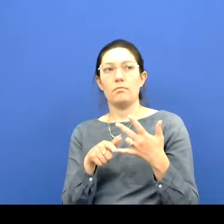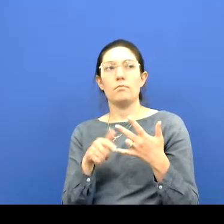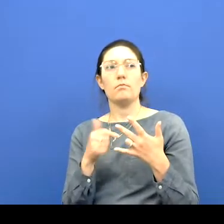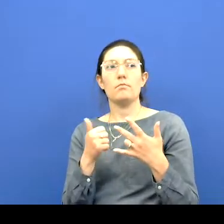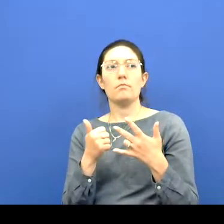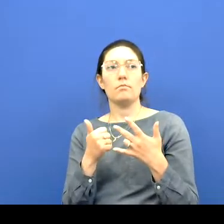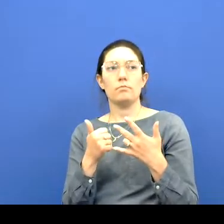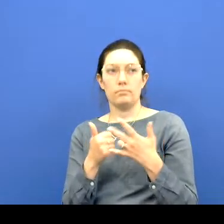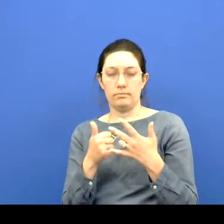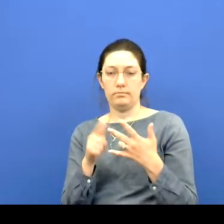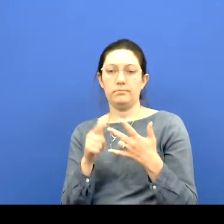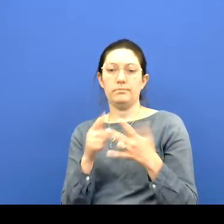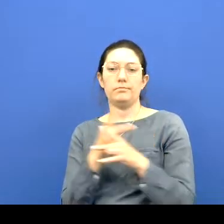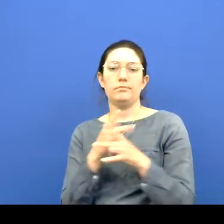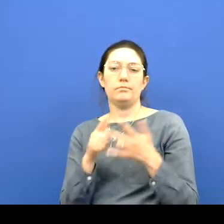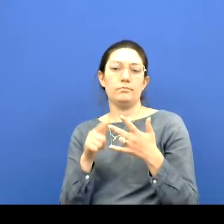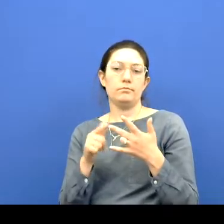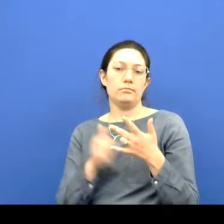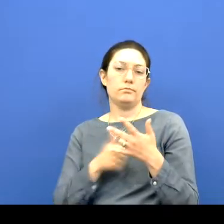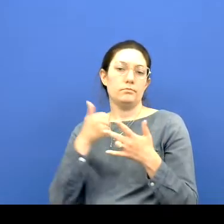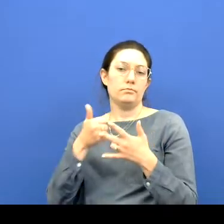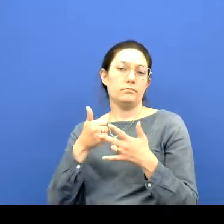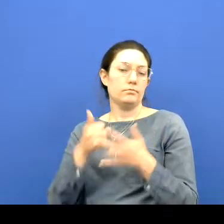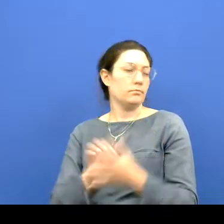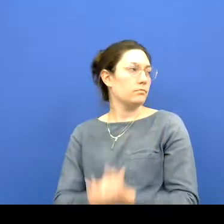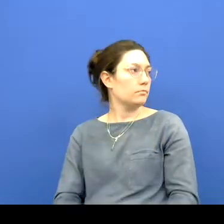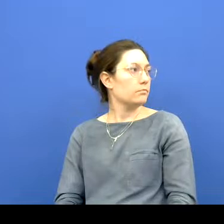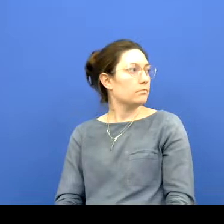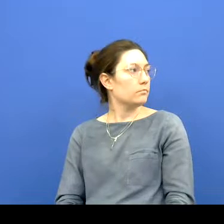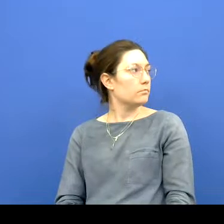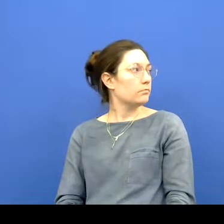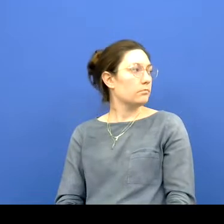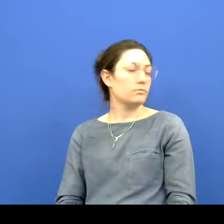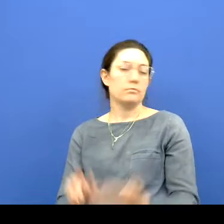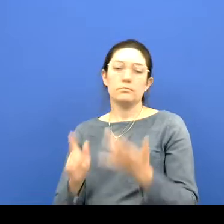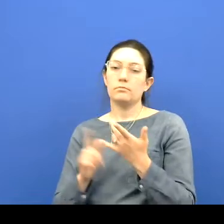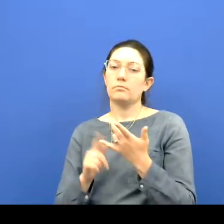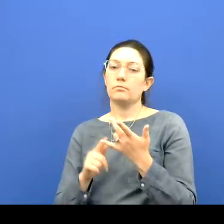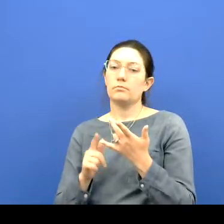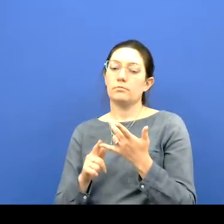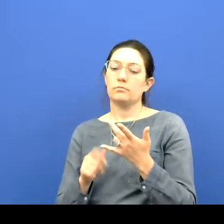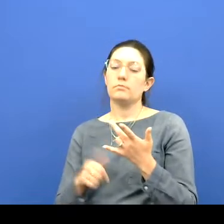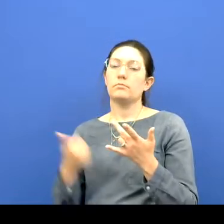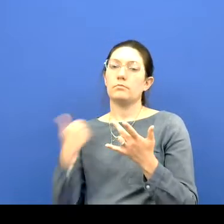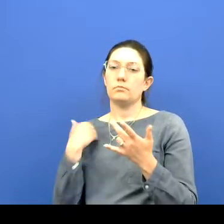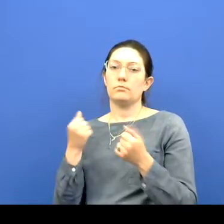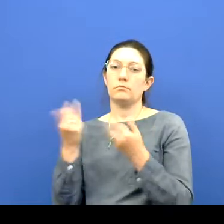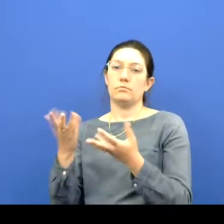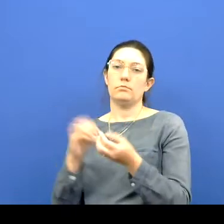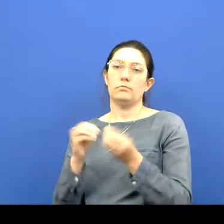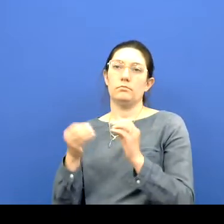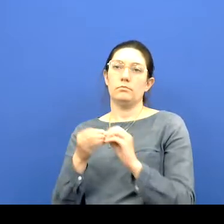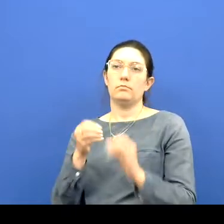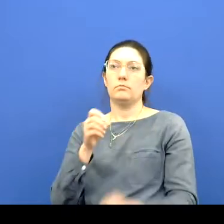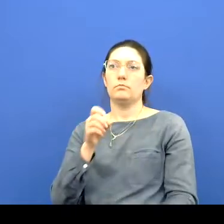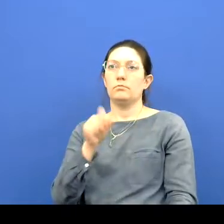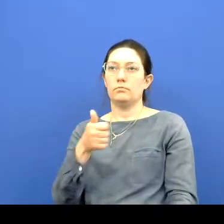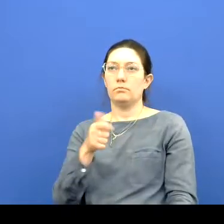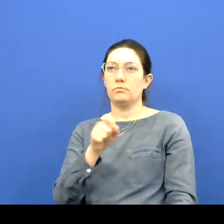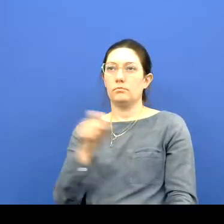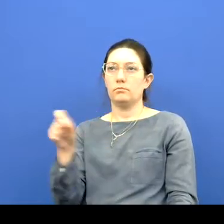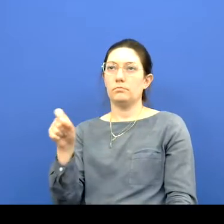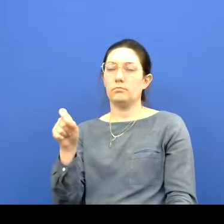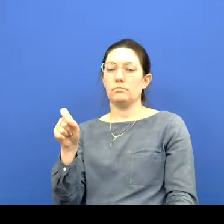Stafford, Aye. Supervisor Schultz. Aye. Mr. Supervisor and fellow board members, I have resolution